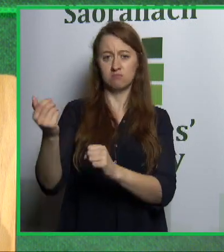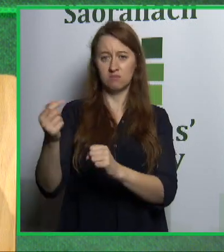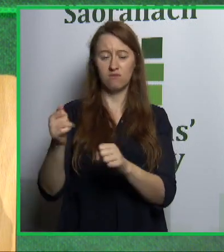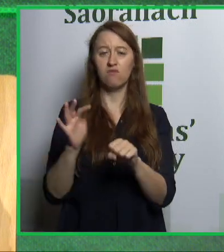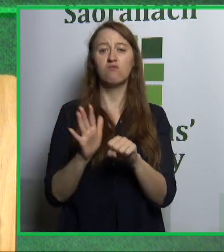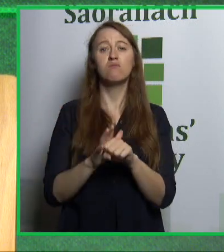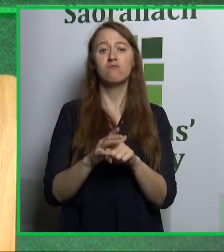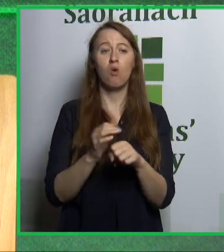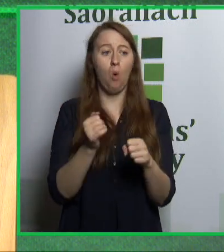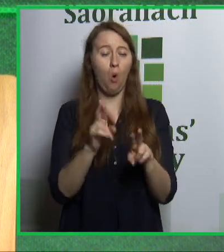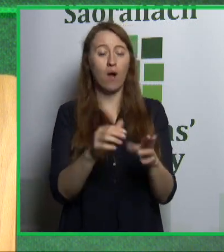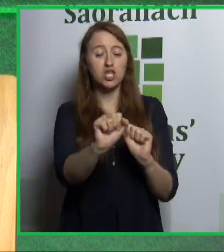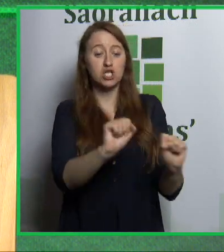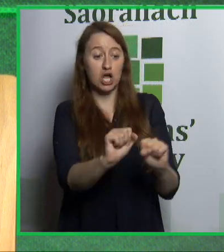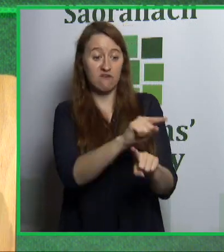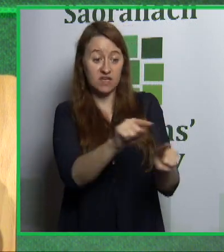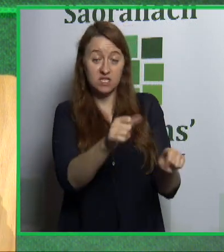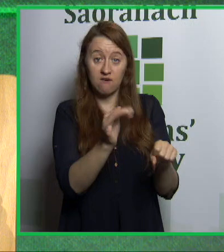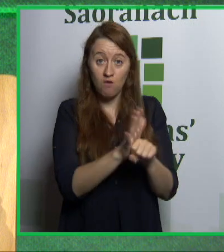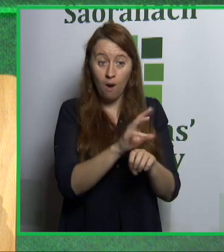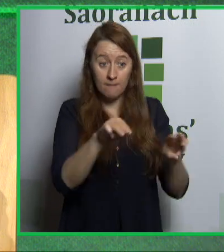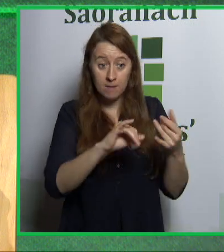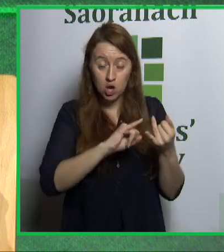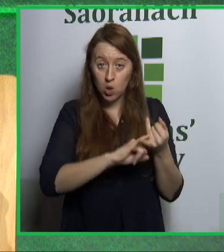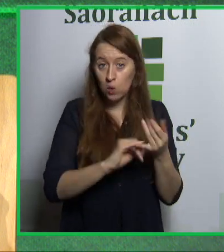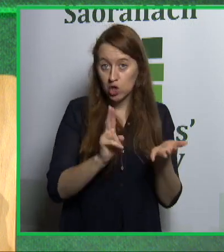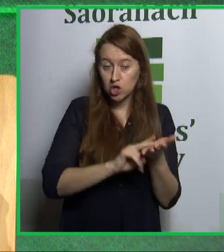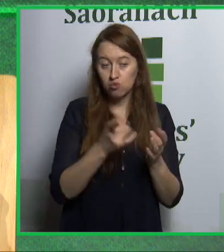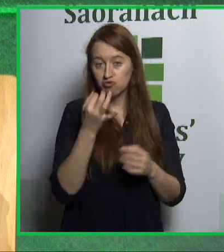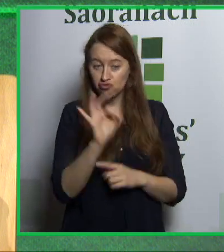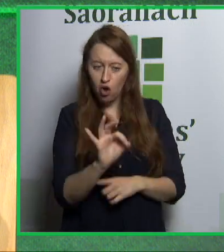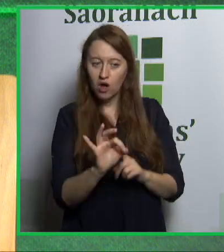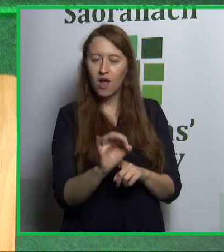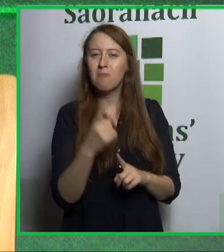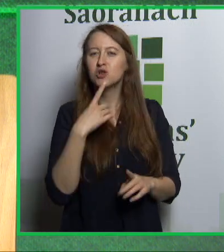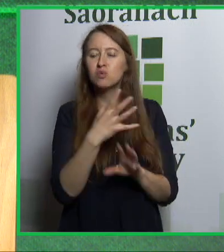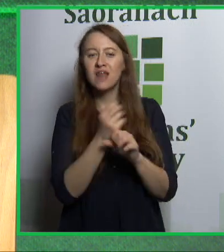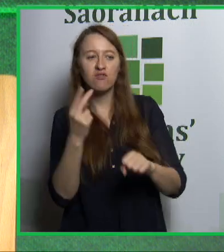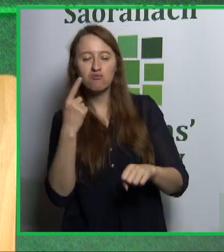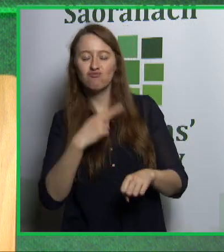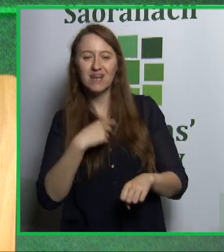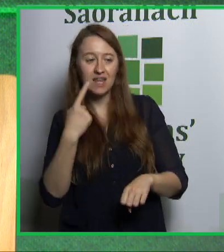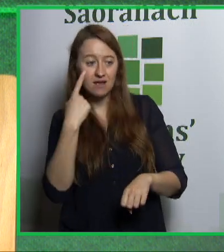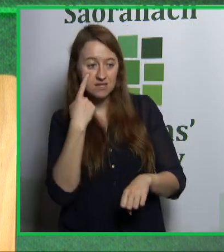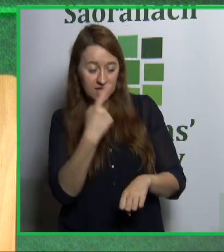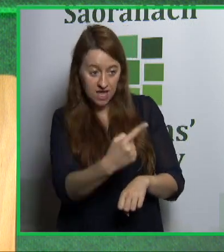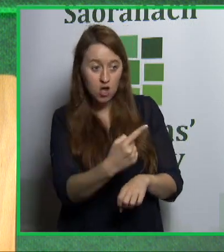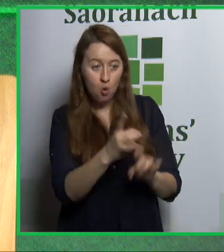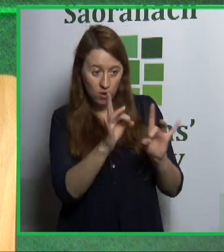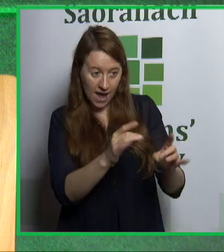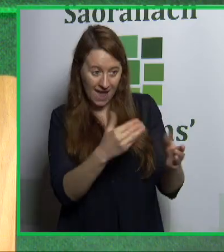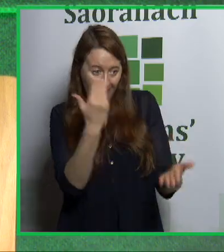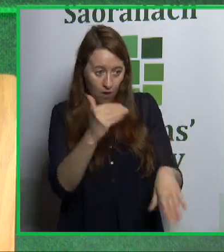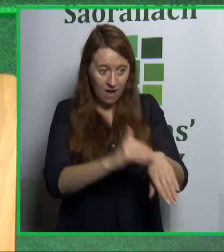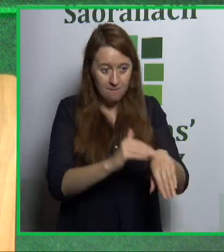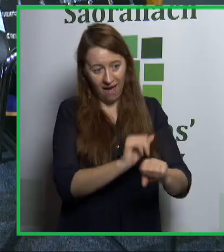feedback or what they have to say about the services that they're accessing and that are impacting their lives on a daily basis. So, yeah.